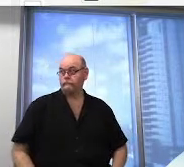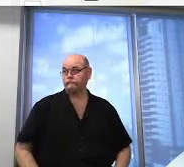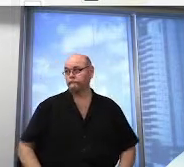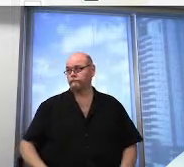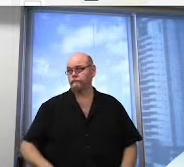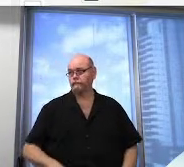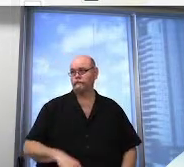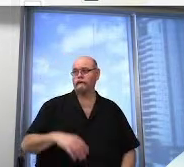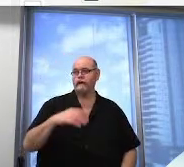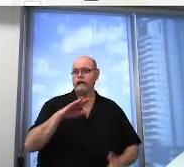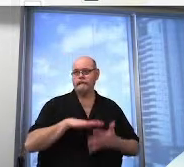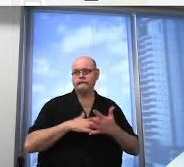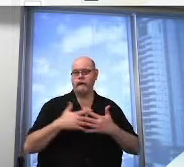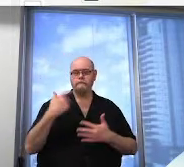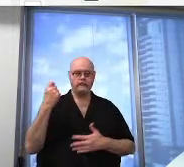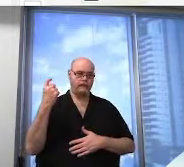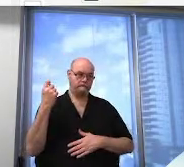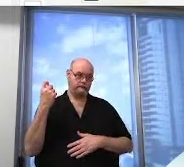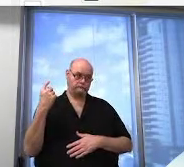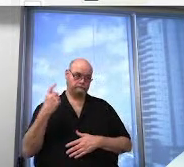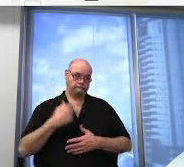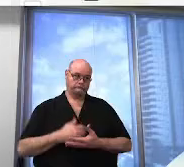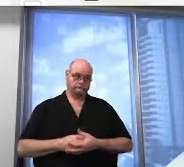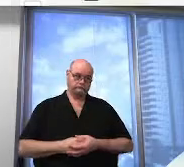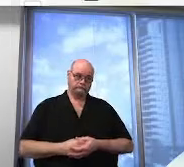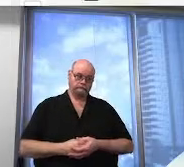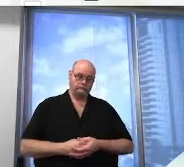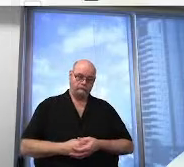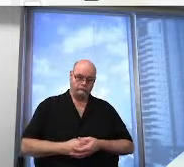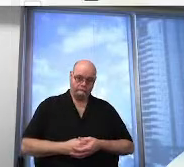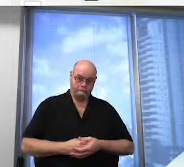the constrained budget then? Table 11.